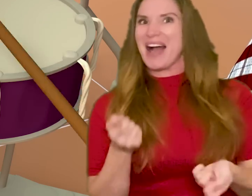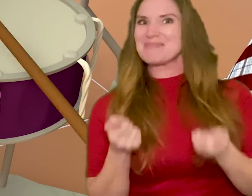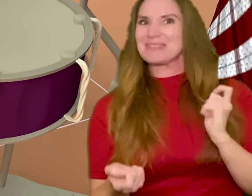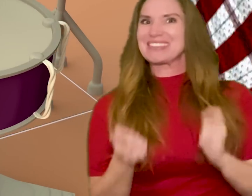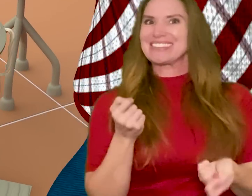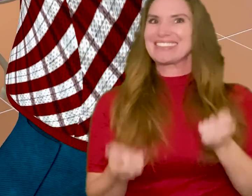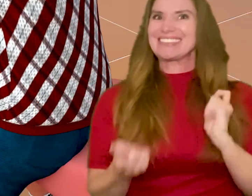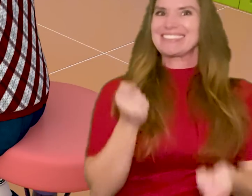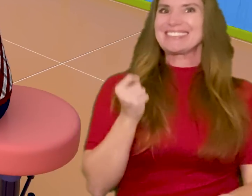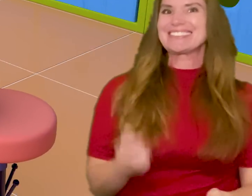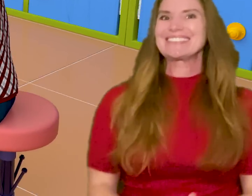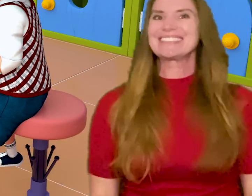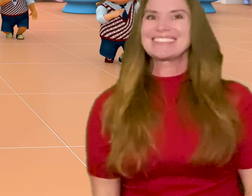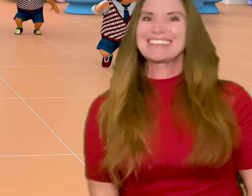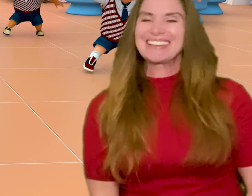drums